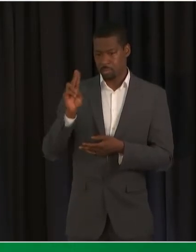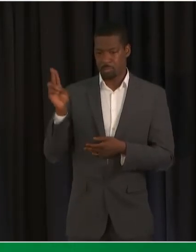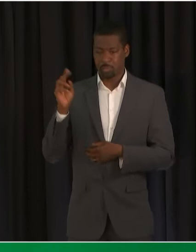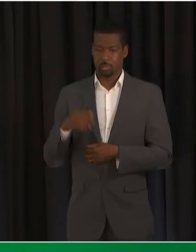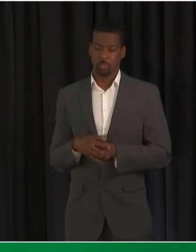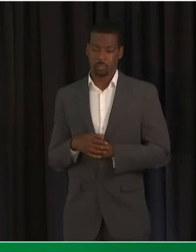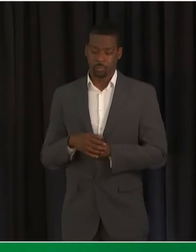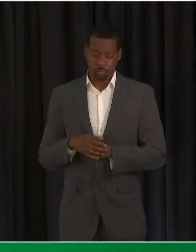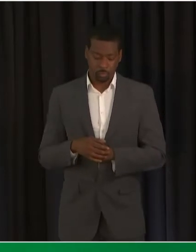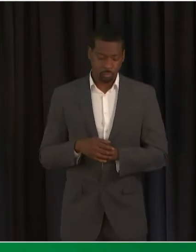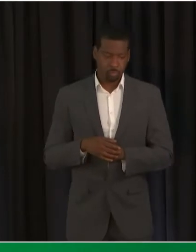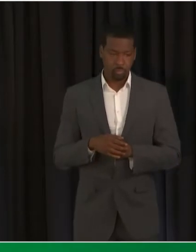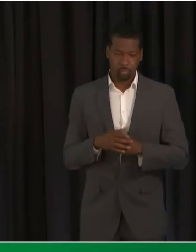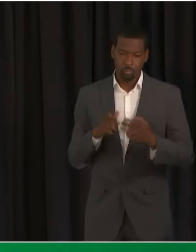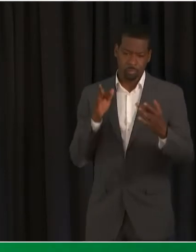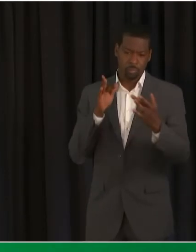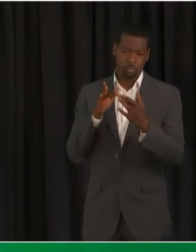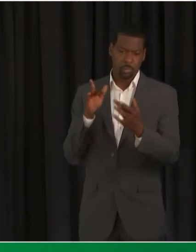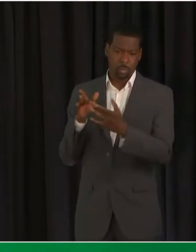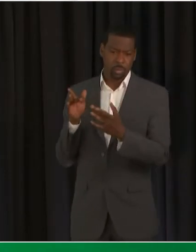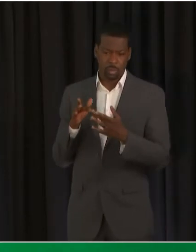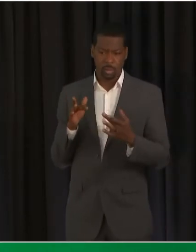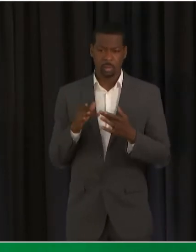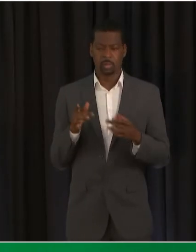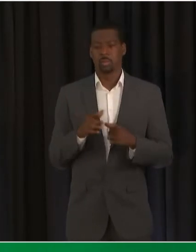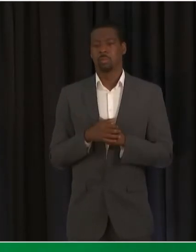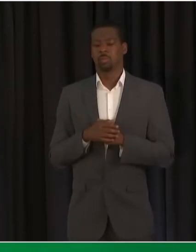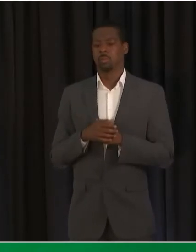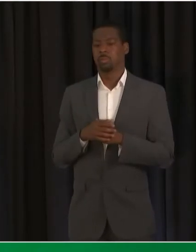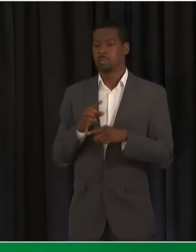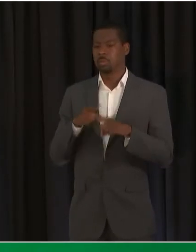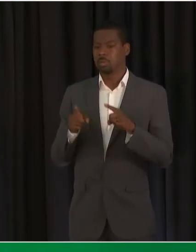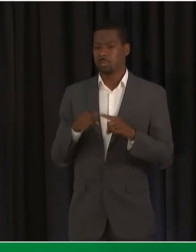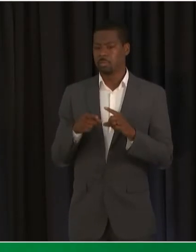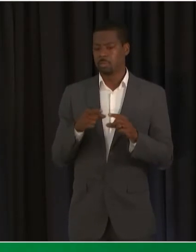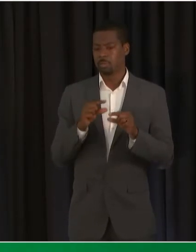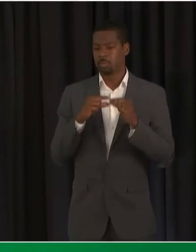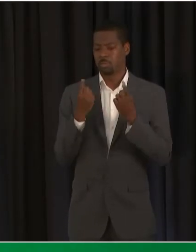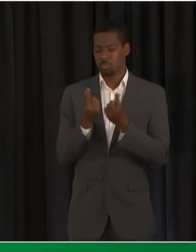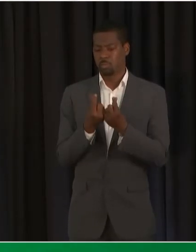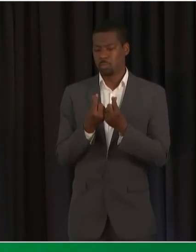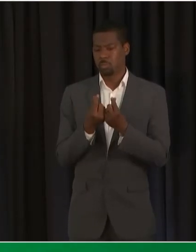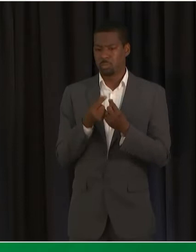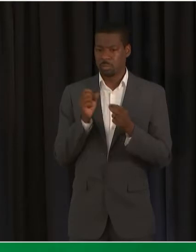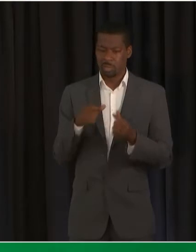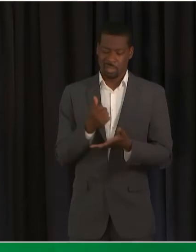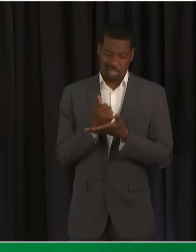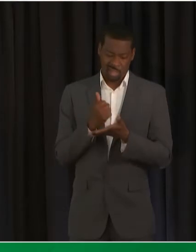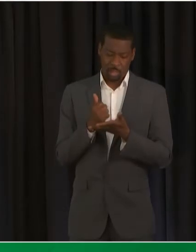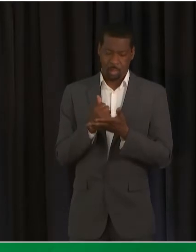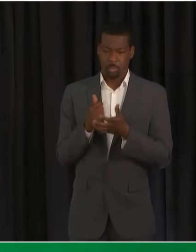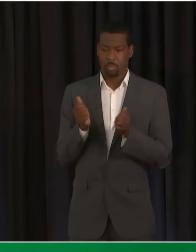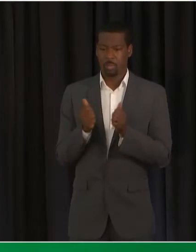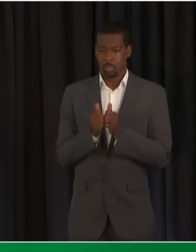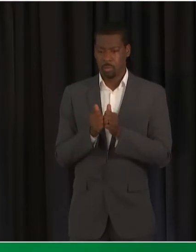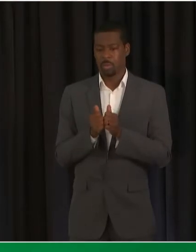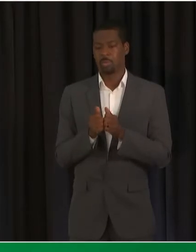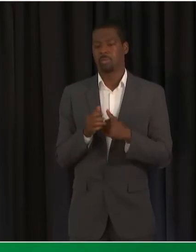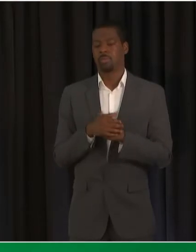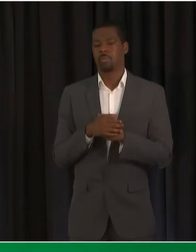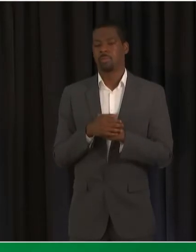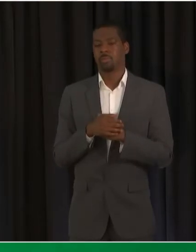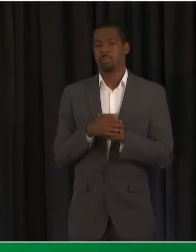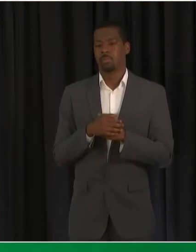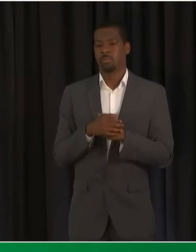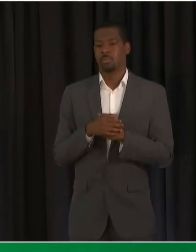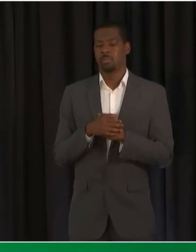SCORE representative. Okay, you get in touch with your chambers of commerce. All of those organizations can help you along with the Women Business